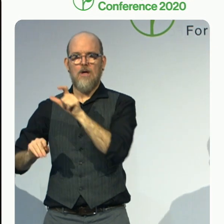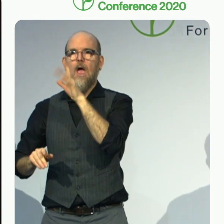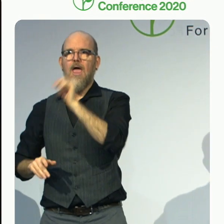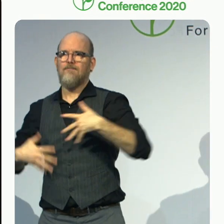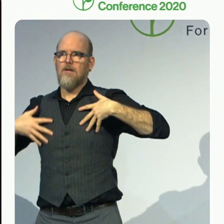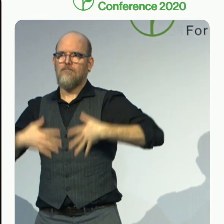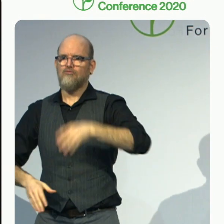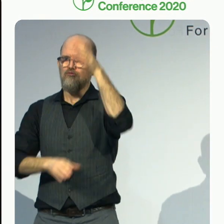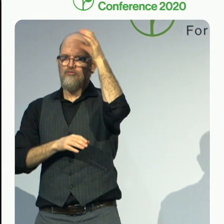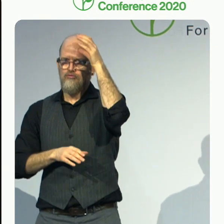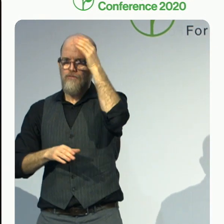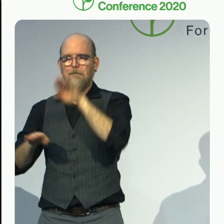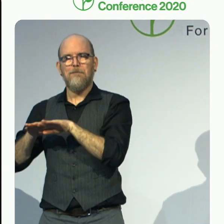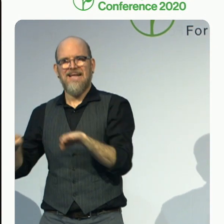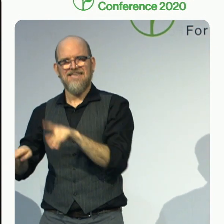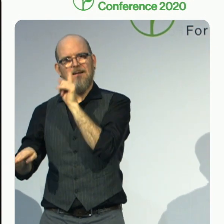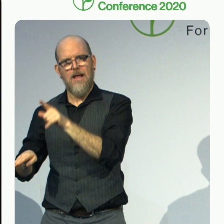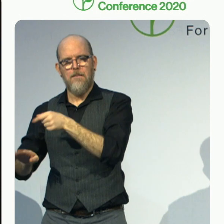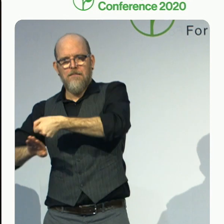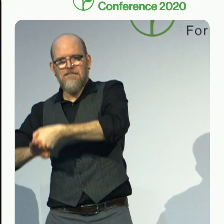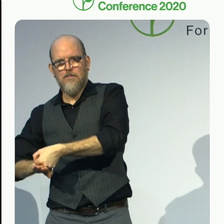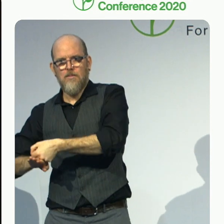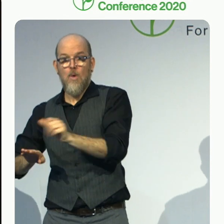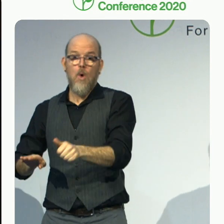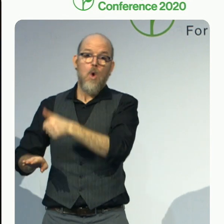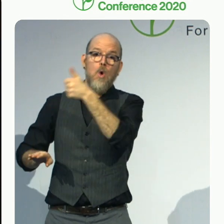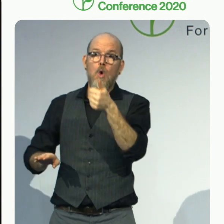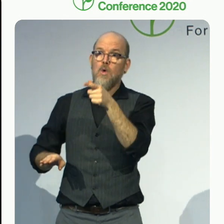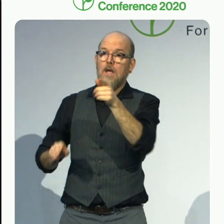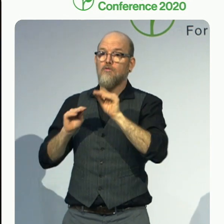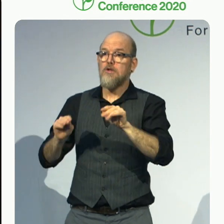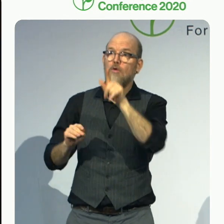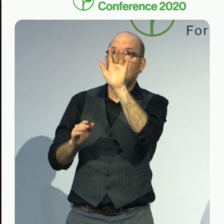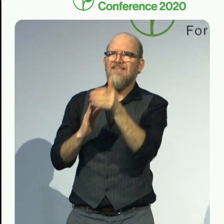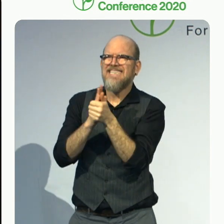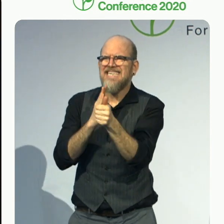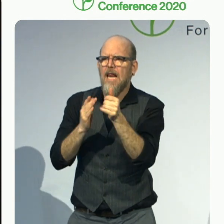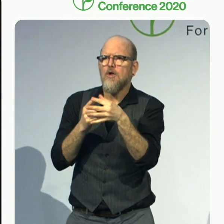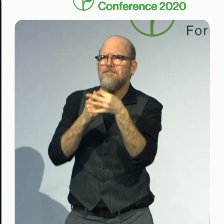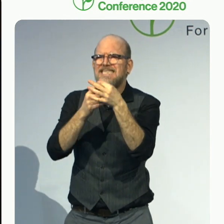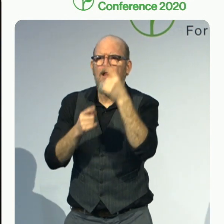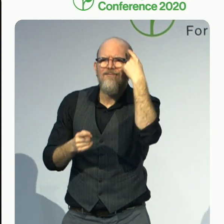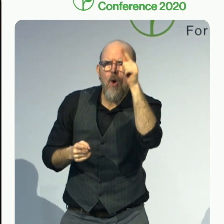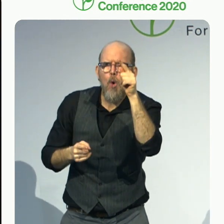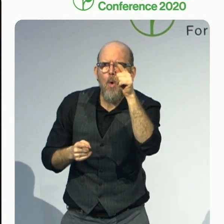special education training which can support their colleagues. And we will have enough financial resources for the schools